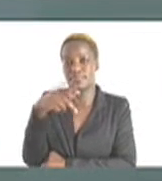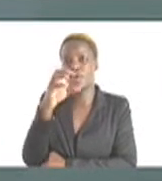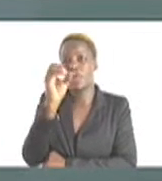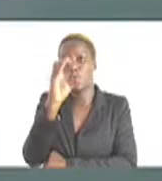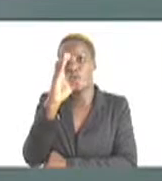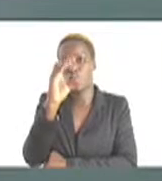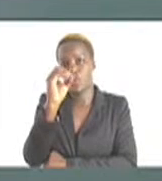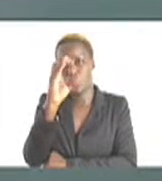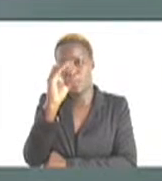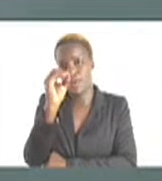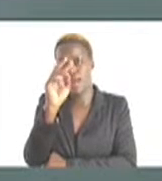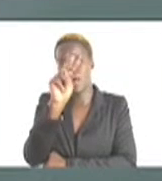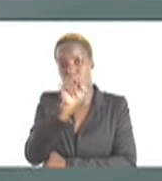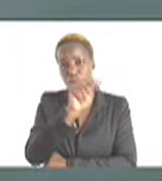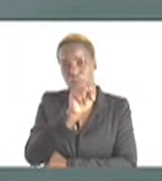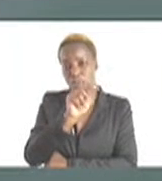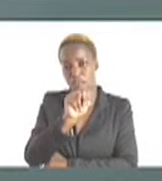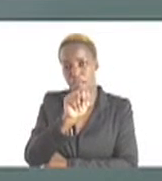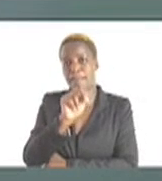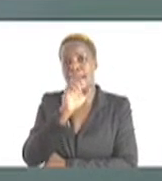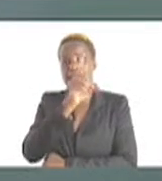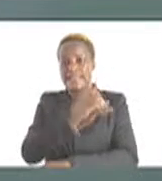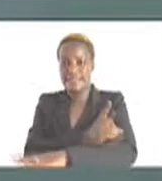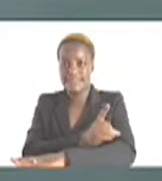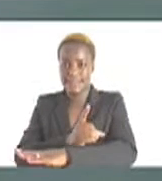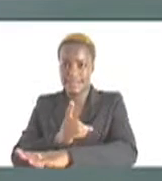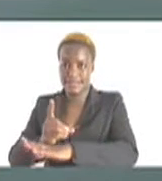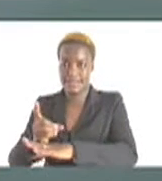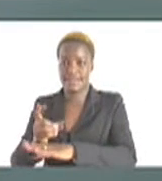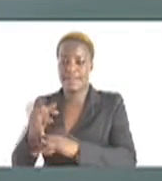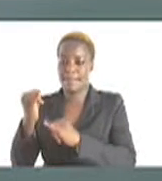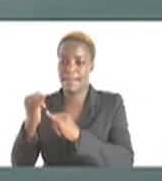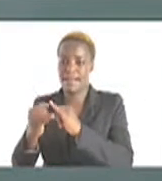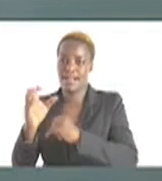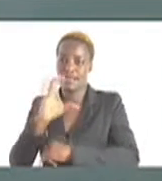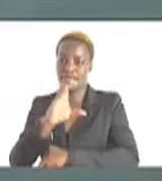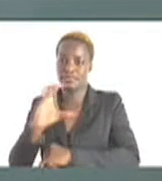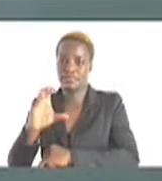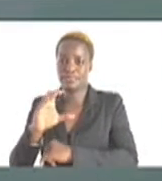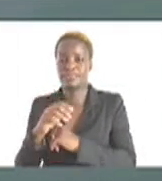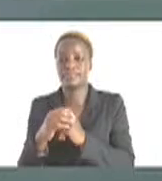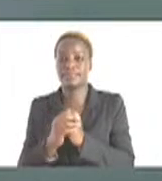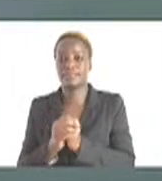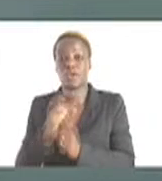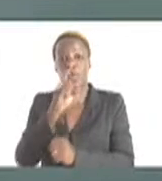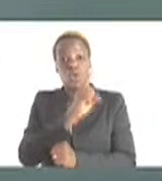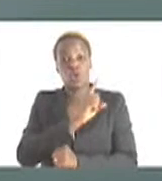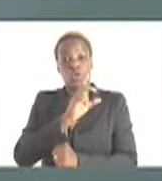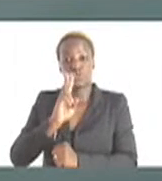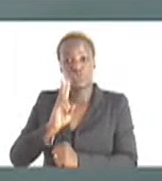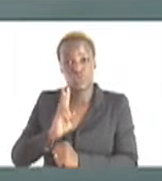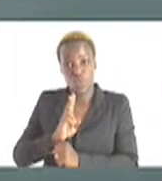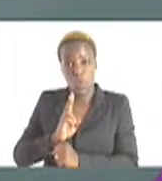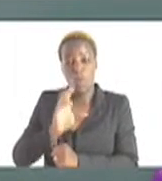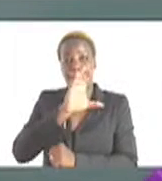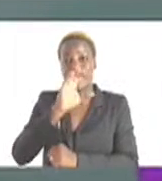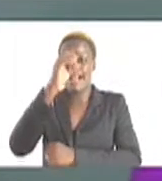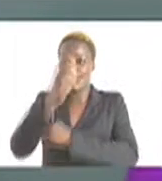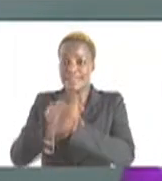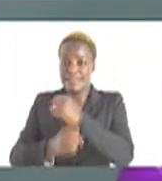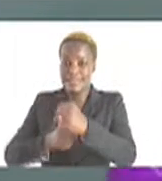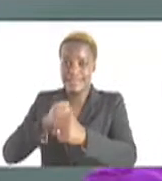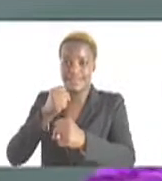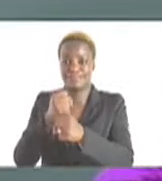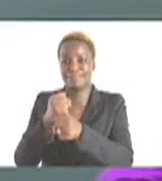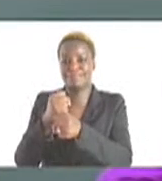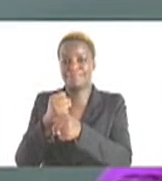September, October, November, and December. So we have 12 months in a year. For